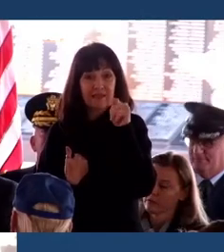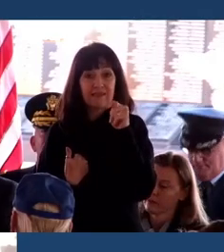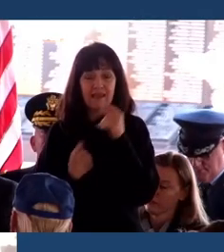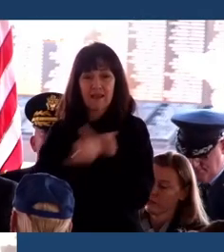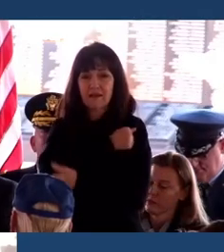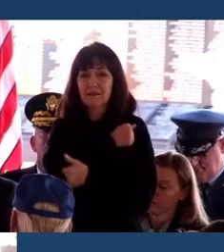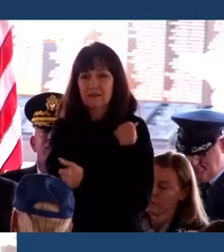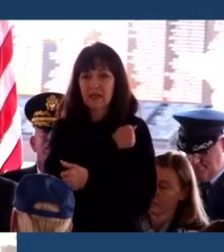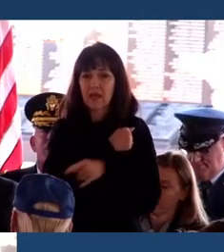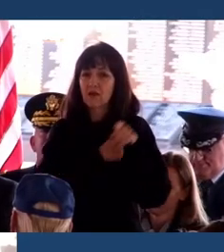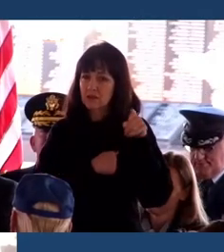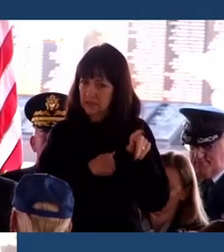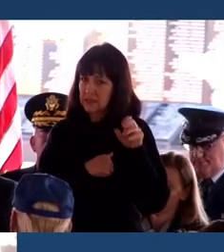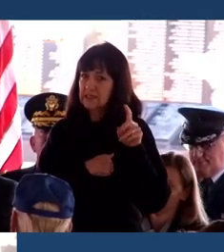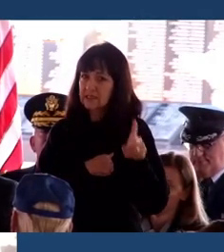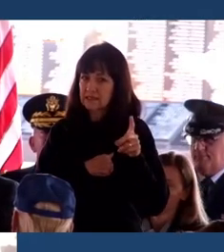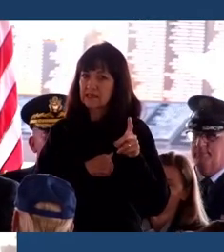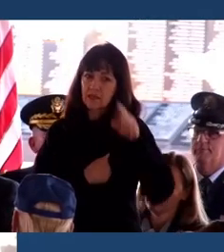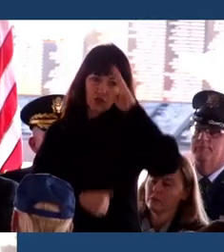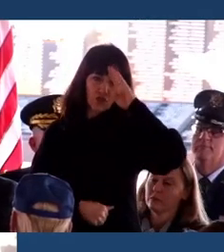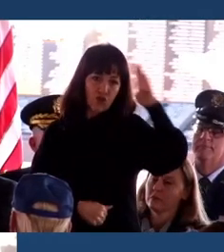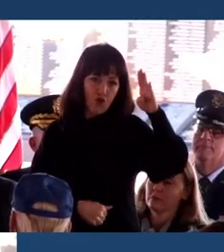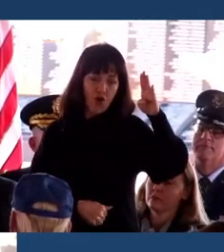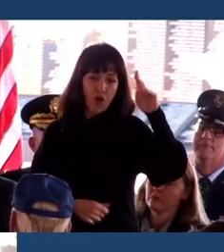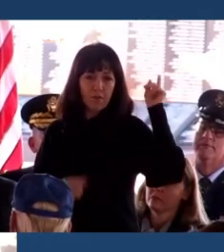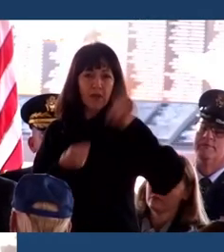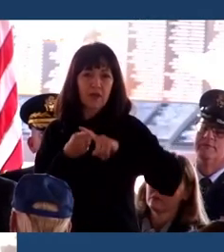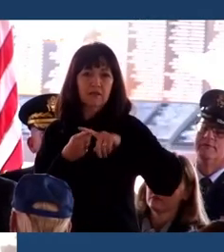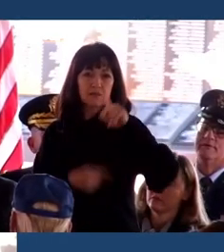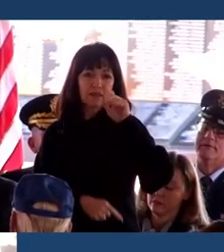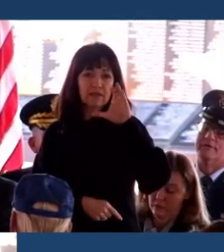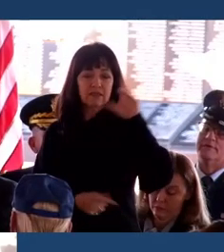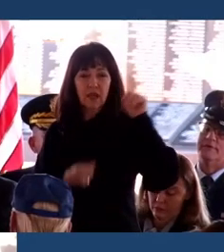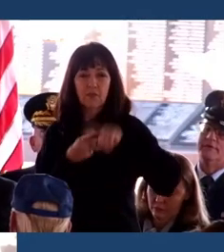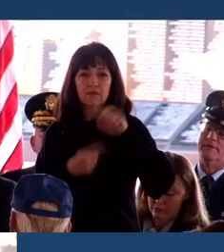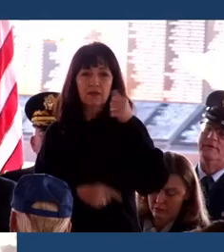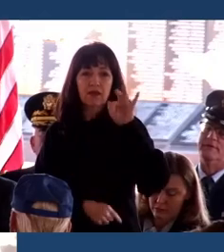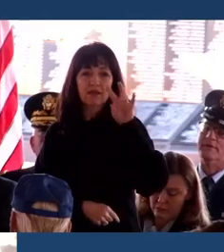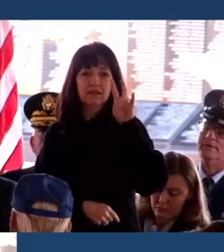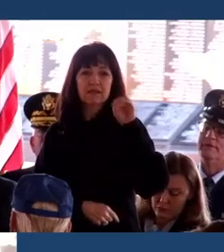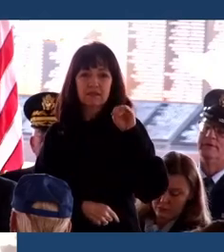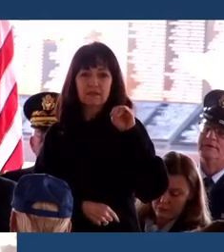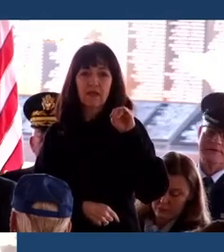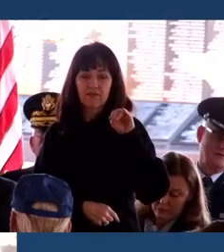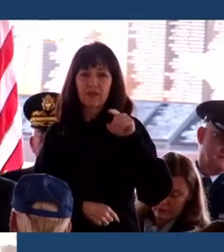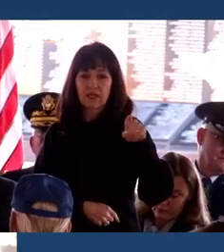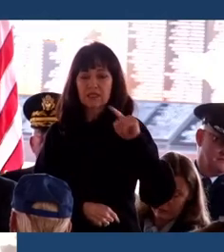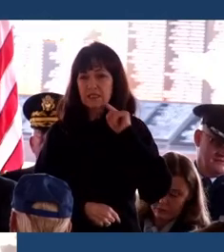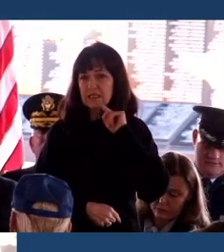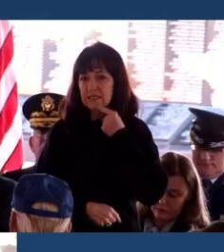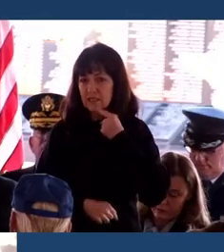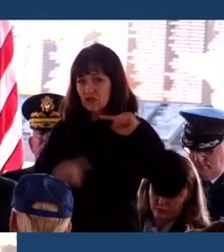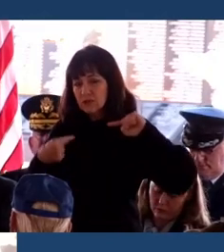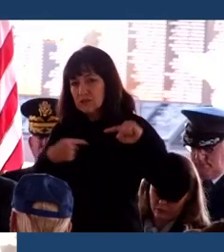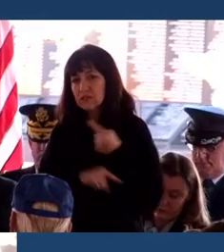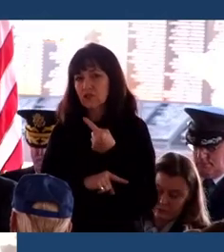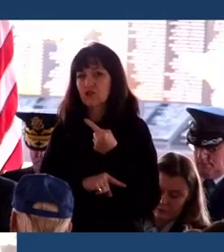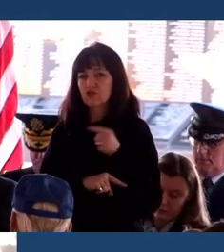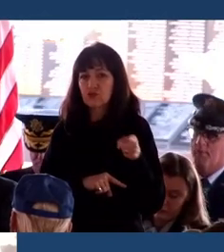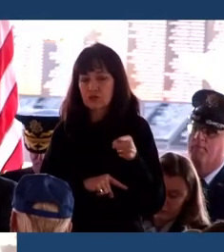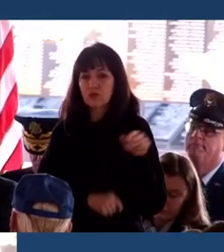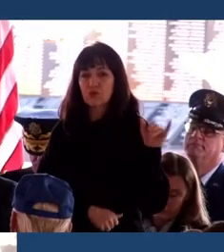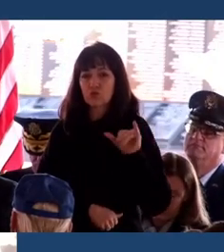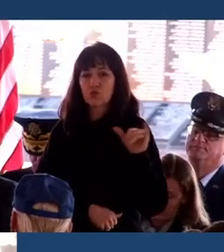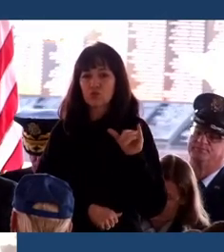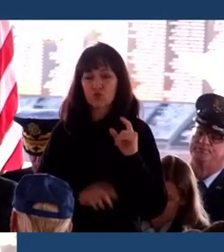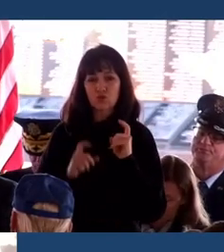in the 25th Infantry Division of the Army until December of 1970, when he suffered serious injuries. He too was